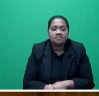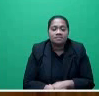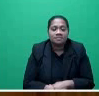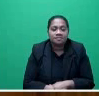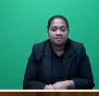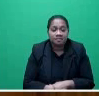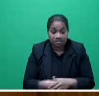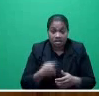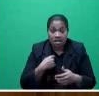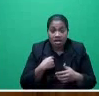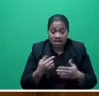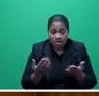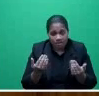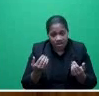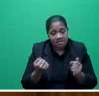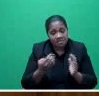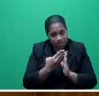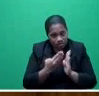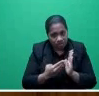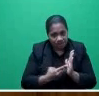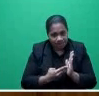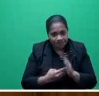I welcome the budget.